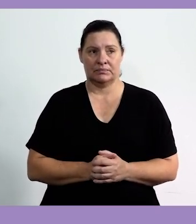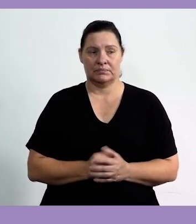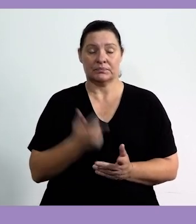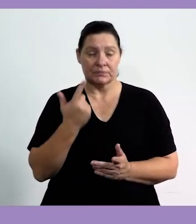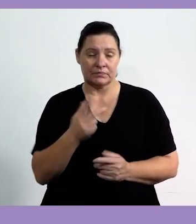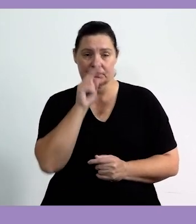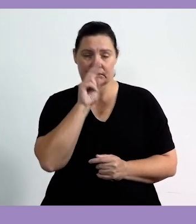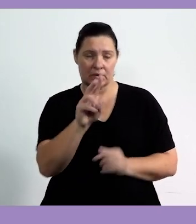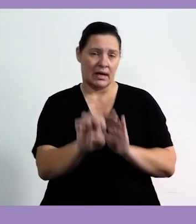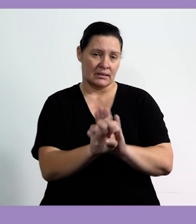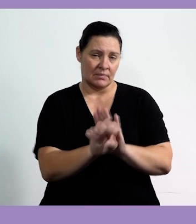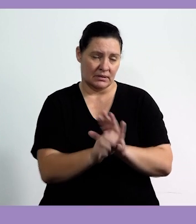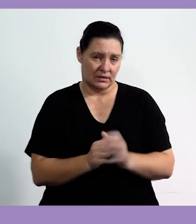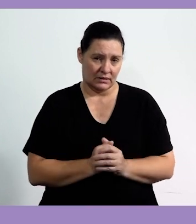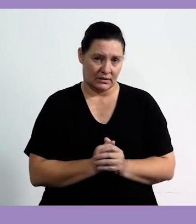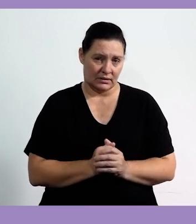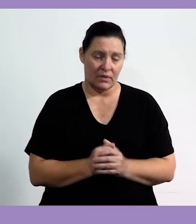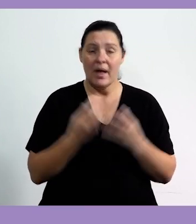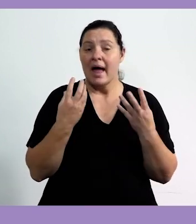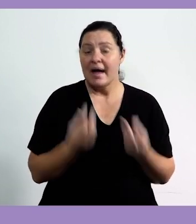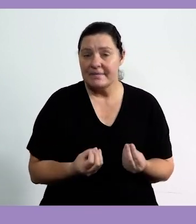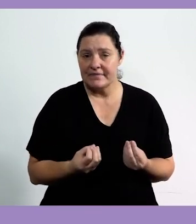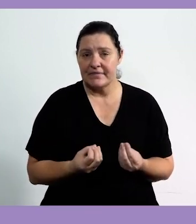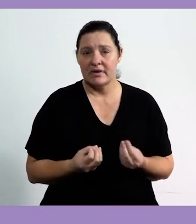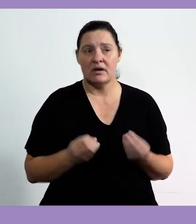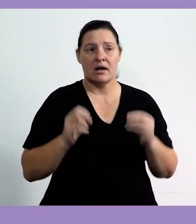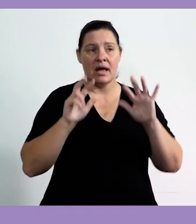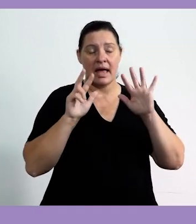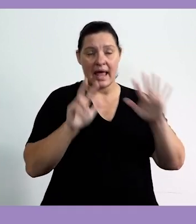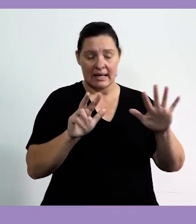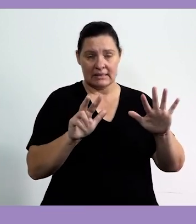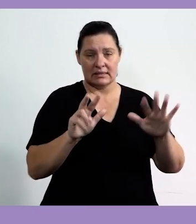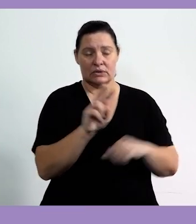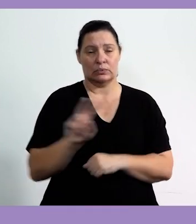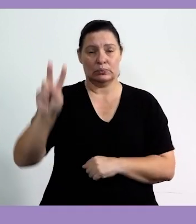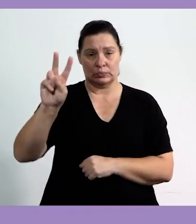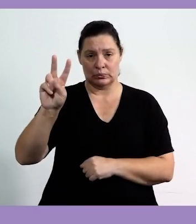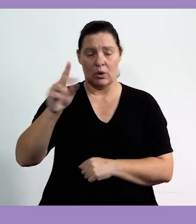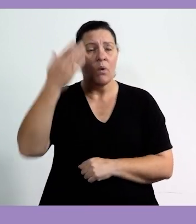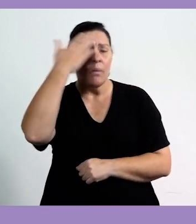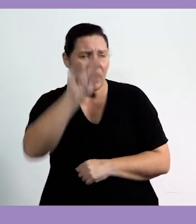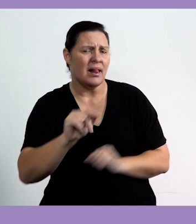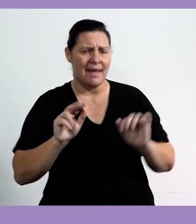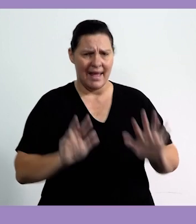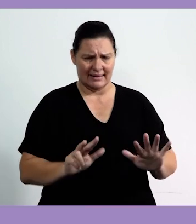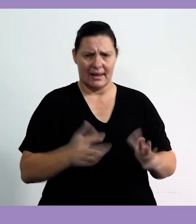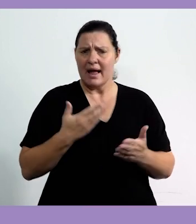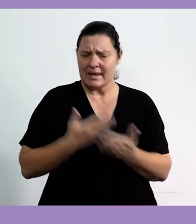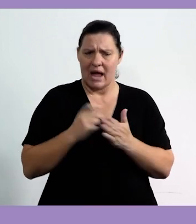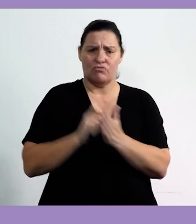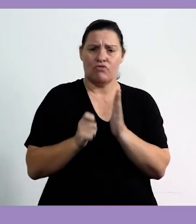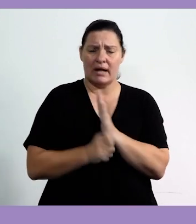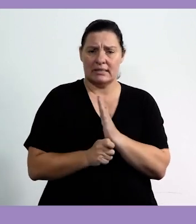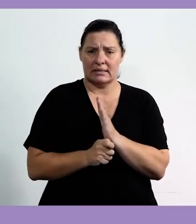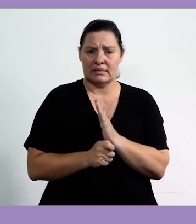So let's look at an example. We have here 8 to the exponent 2, but we know that 8 can